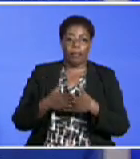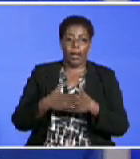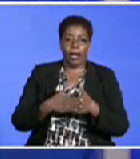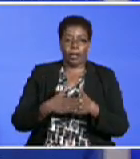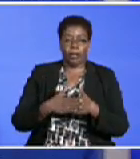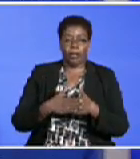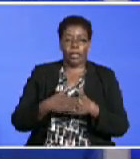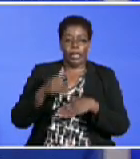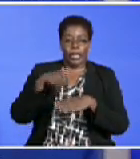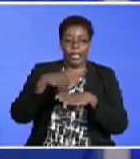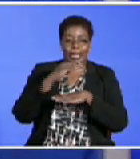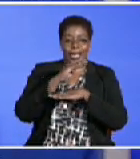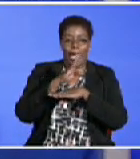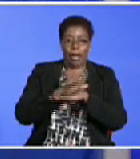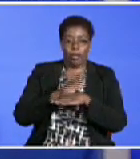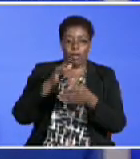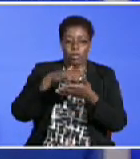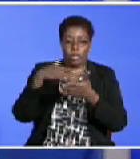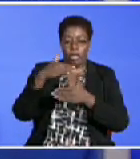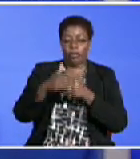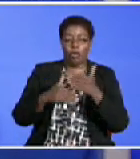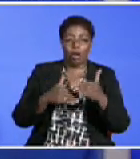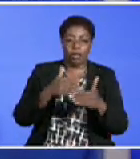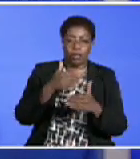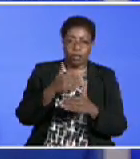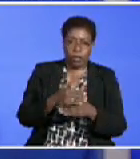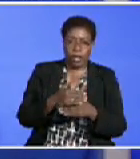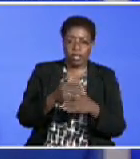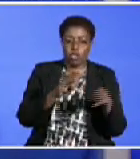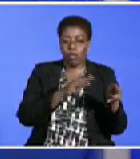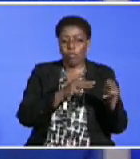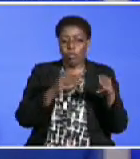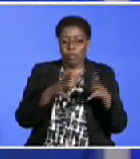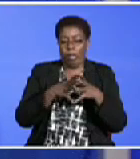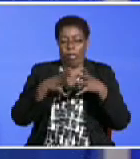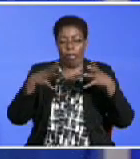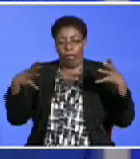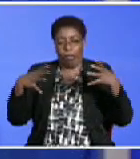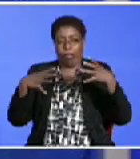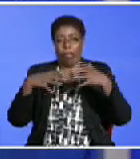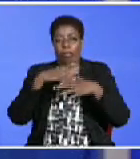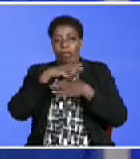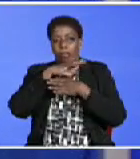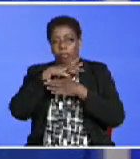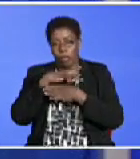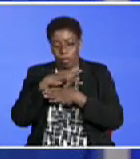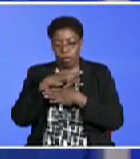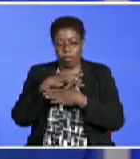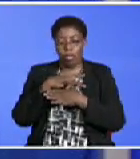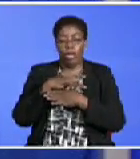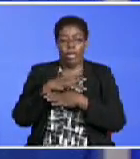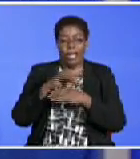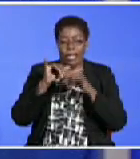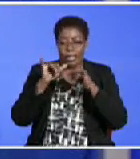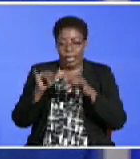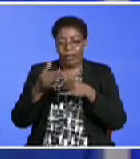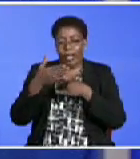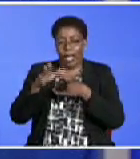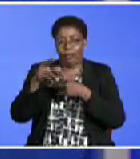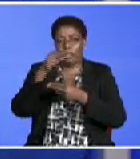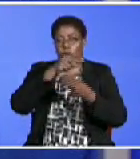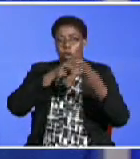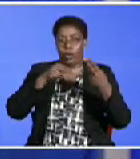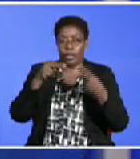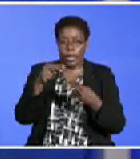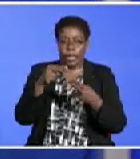In the Abacos, steady progress is being made to remove the massive piles of debris and rubble left in the wake of Hurricane